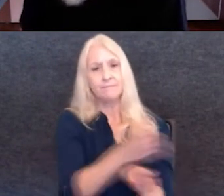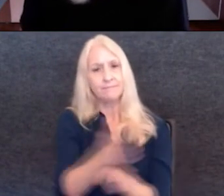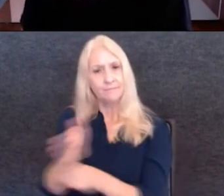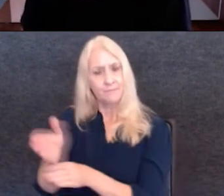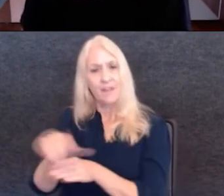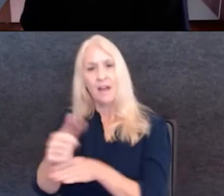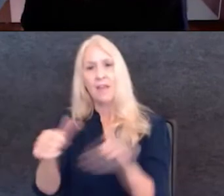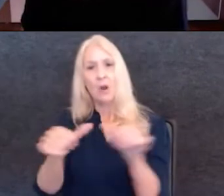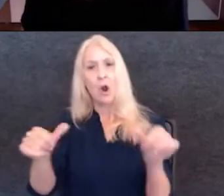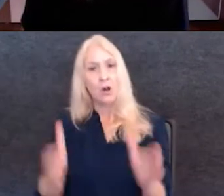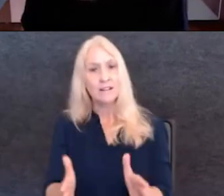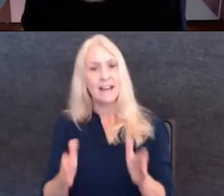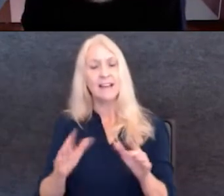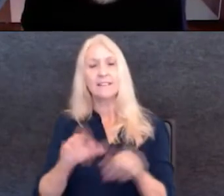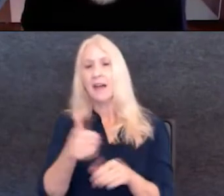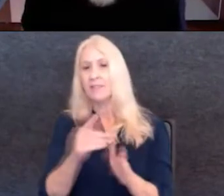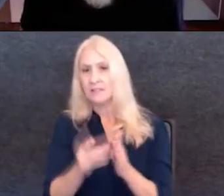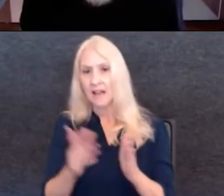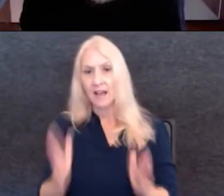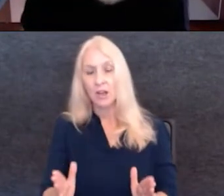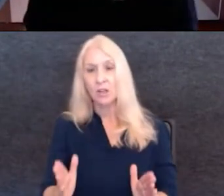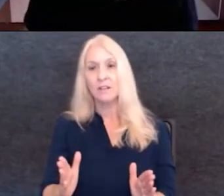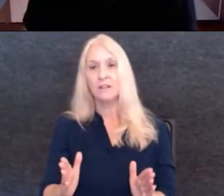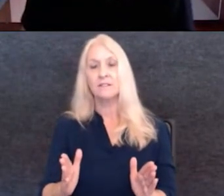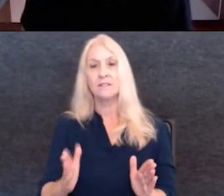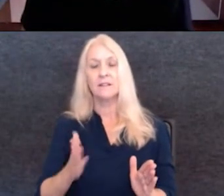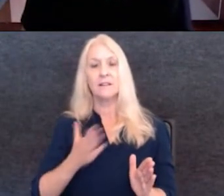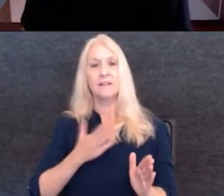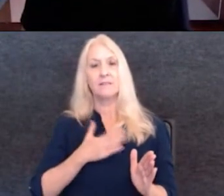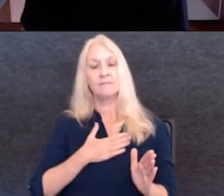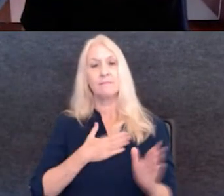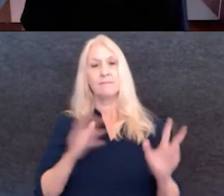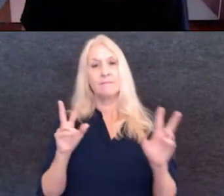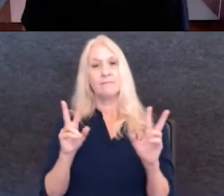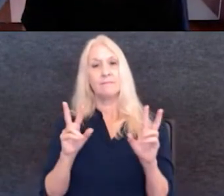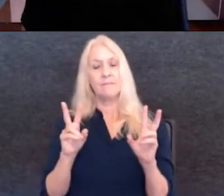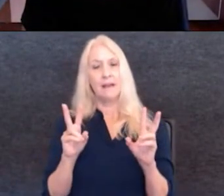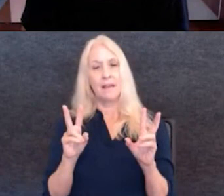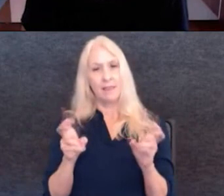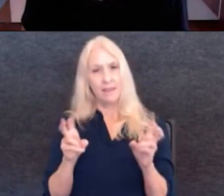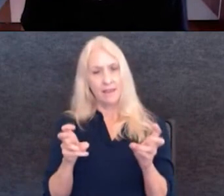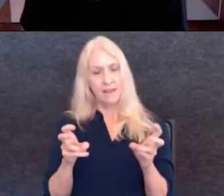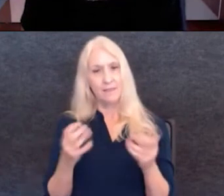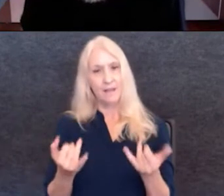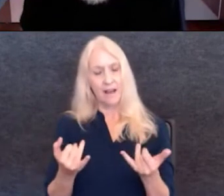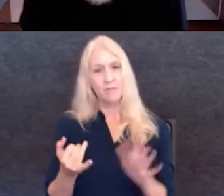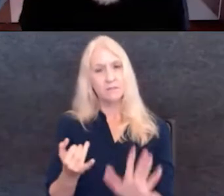other designers. And my team now is like is a common thing at the studio. We